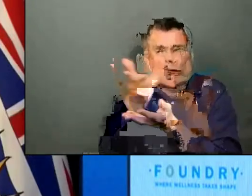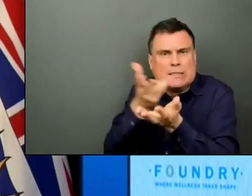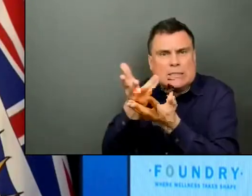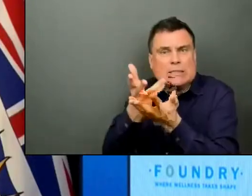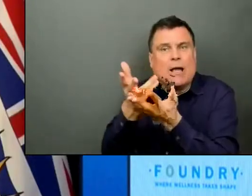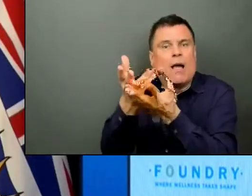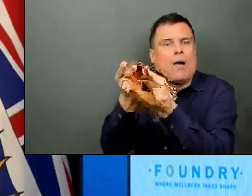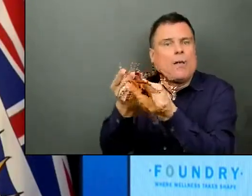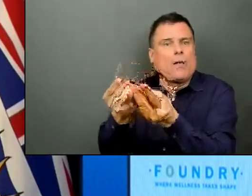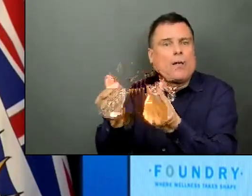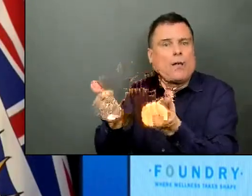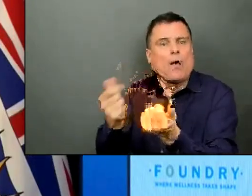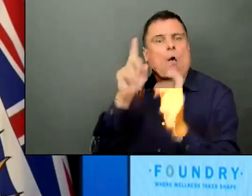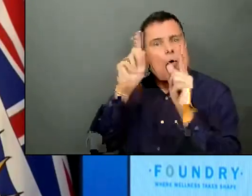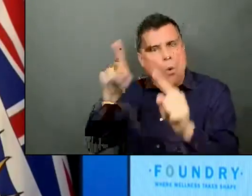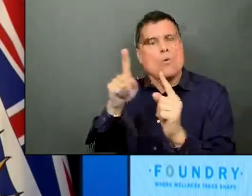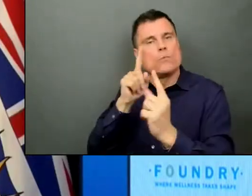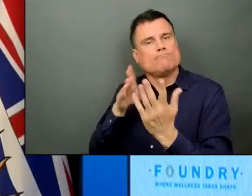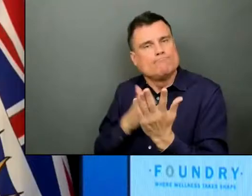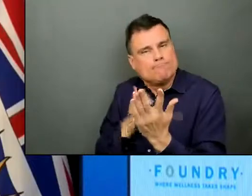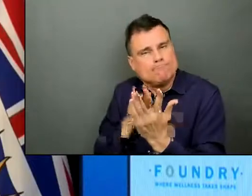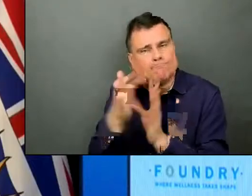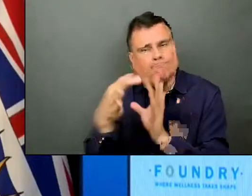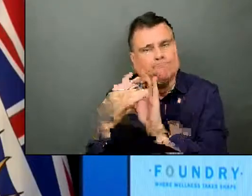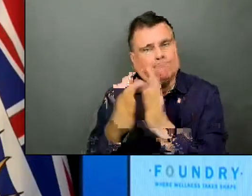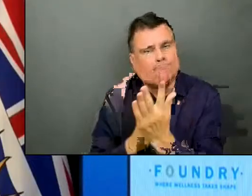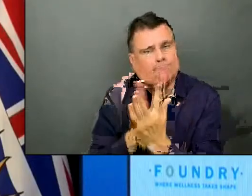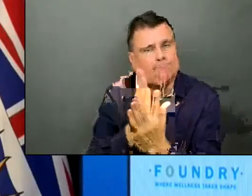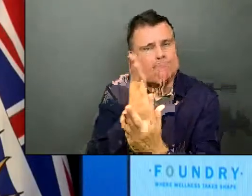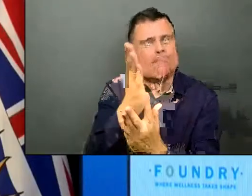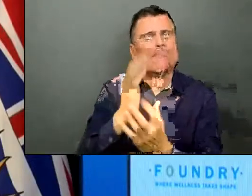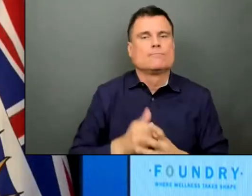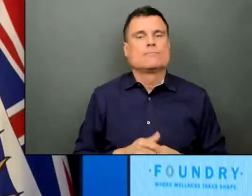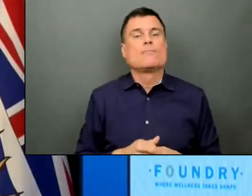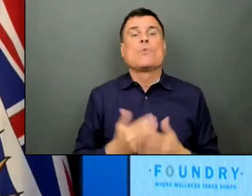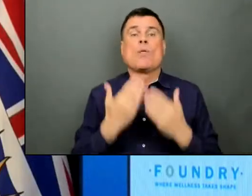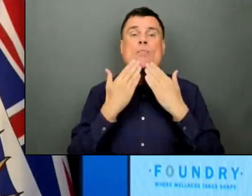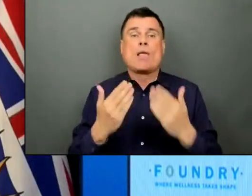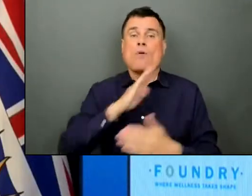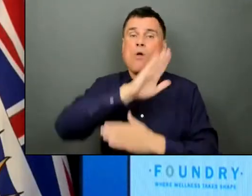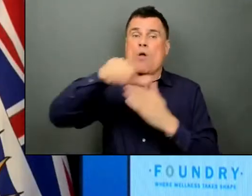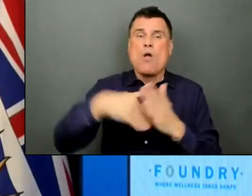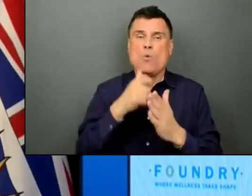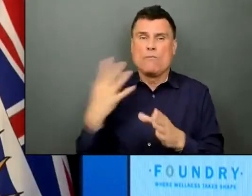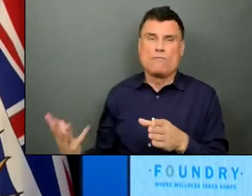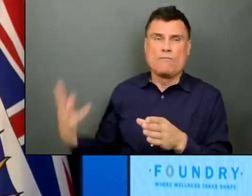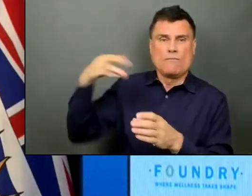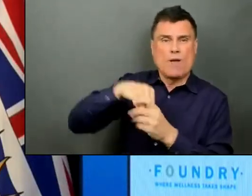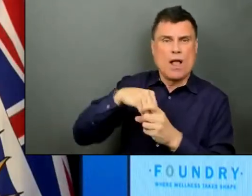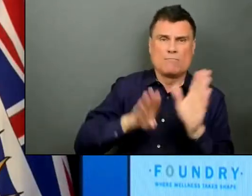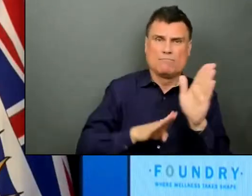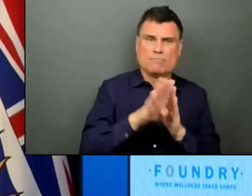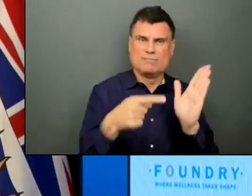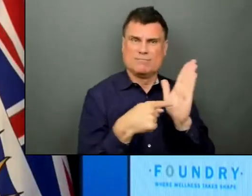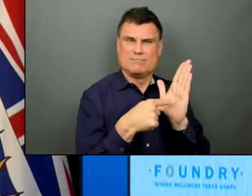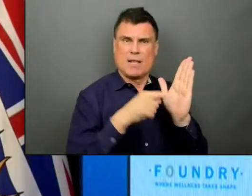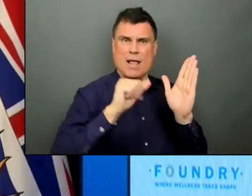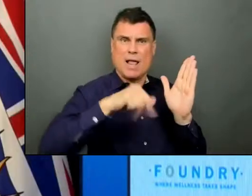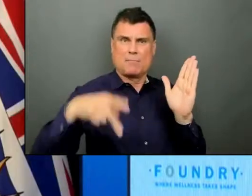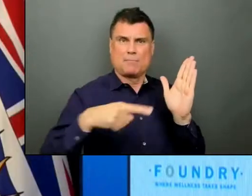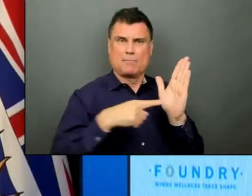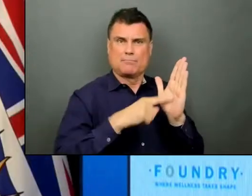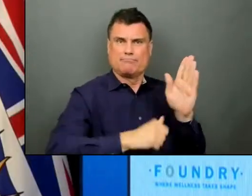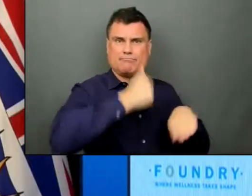our cross-ministry partners as well for making key supports available to more young people in their time of